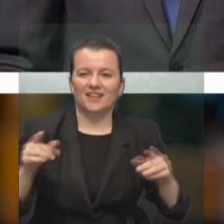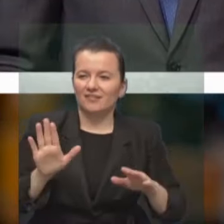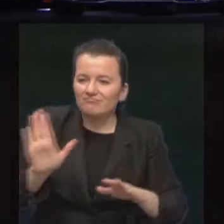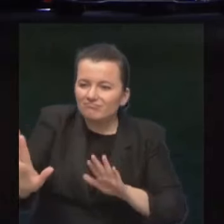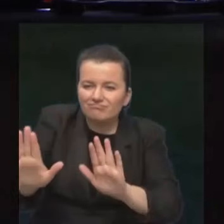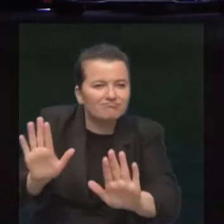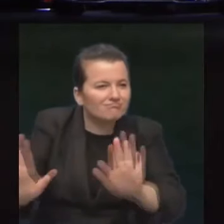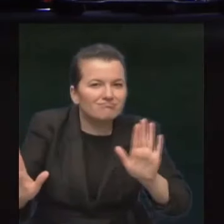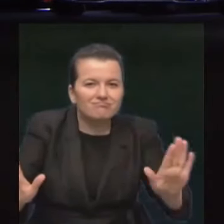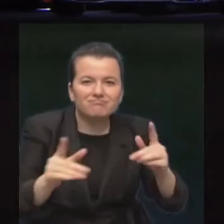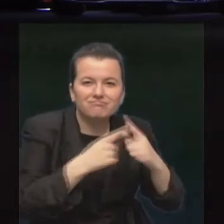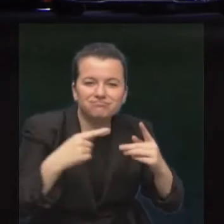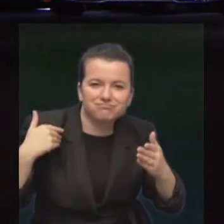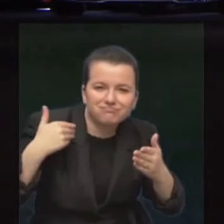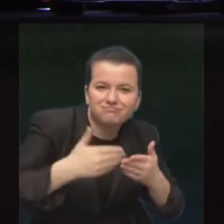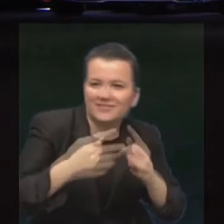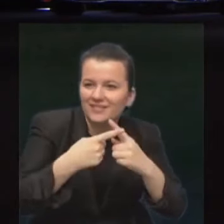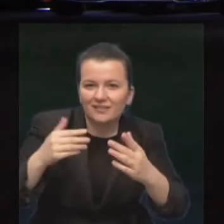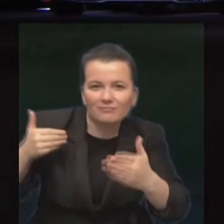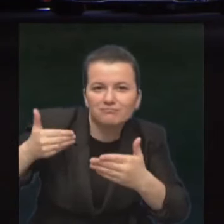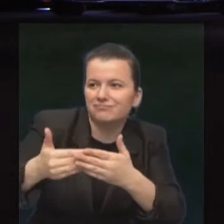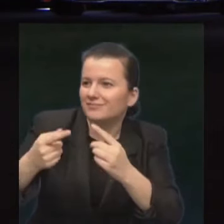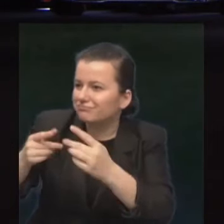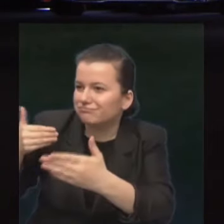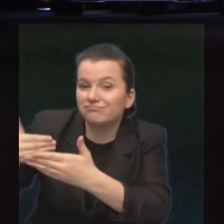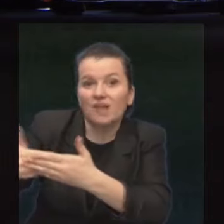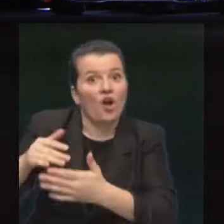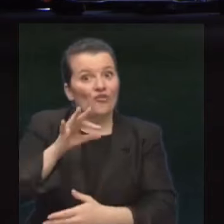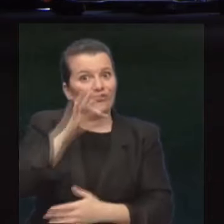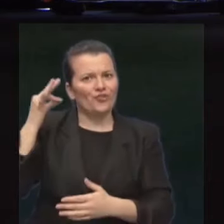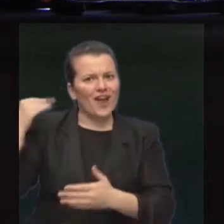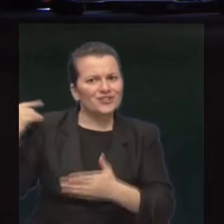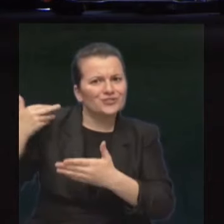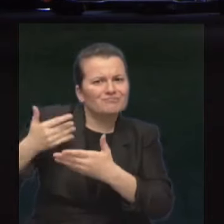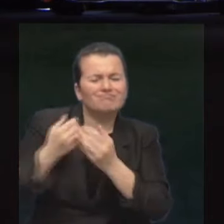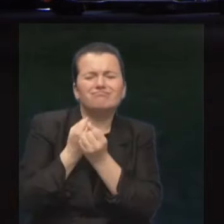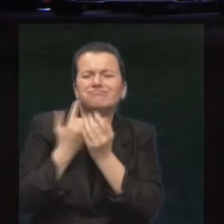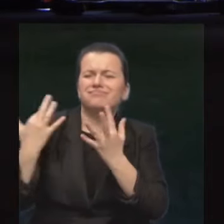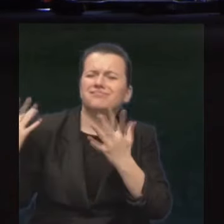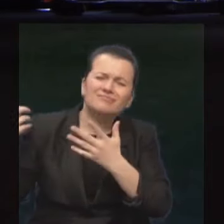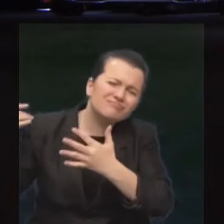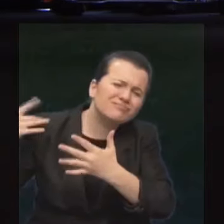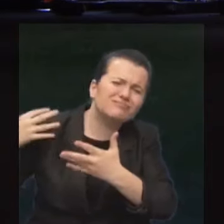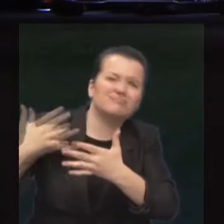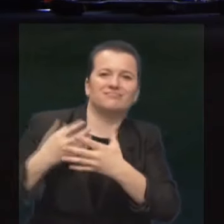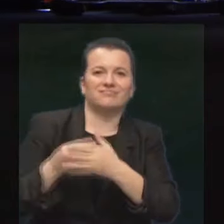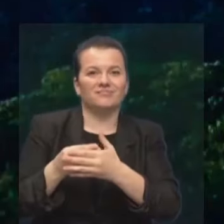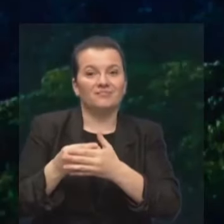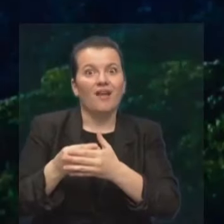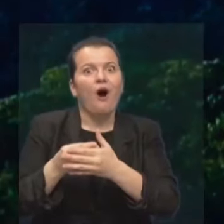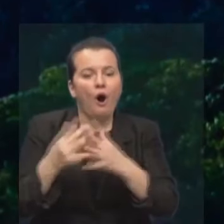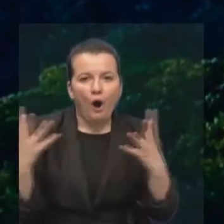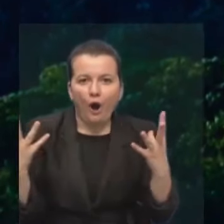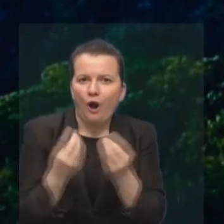our purpose, which is based on our French roots and is clearly anchored in our popular culture, sets us a very bright